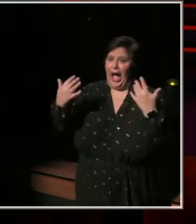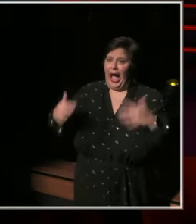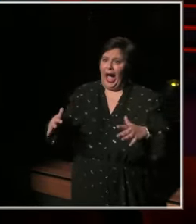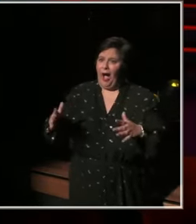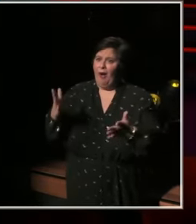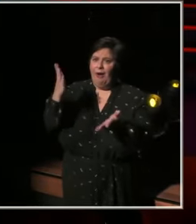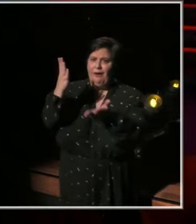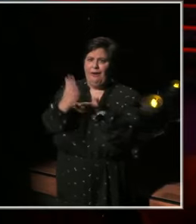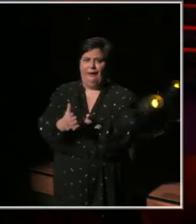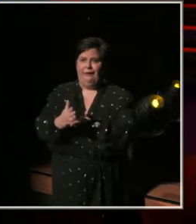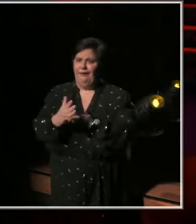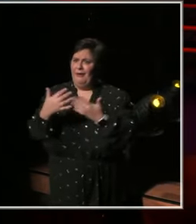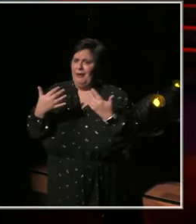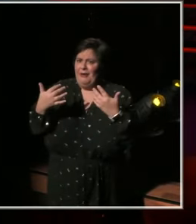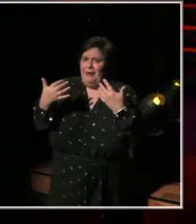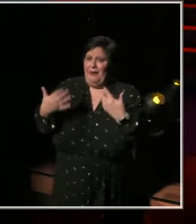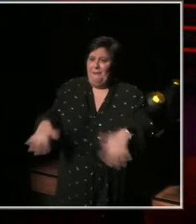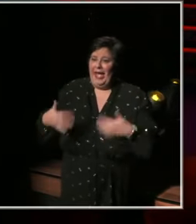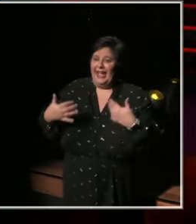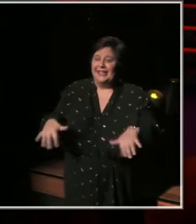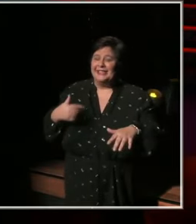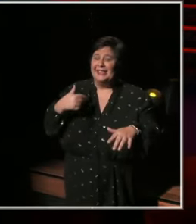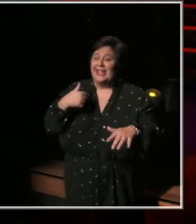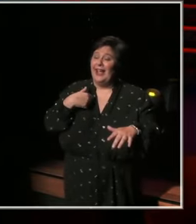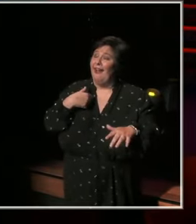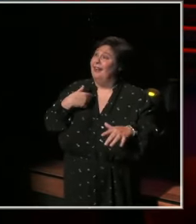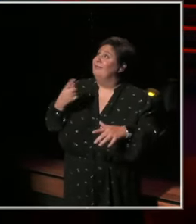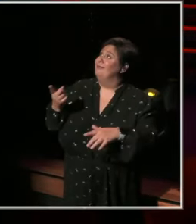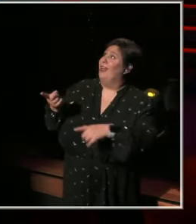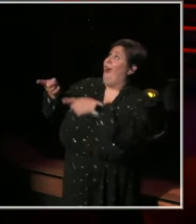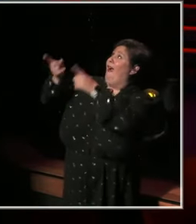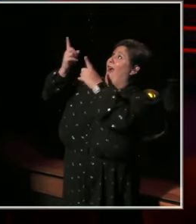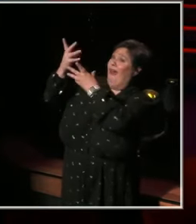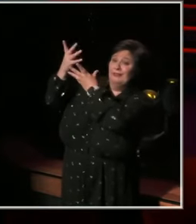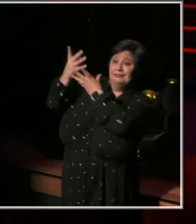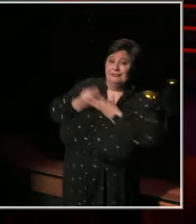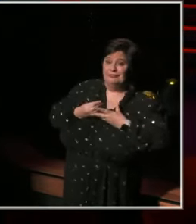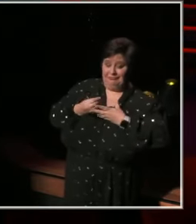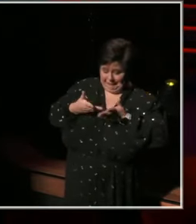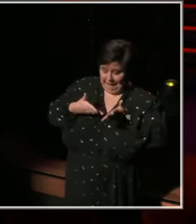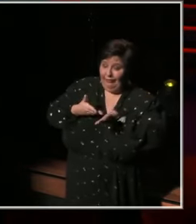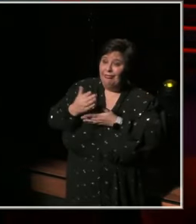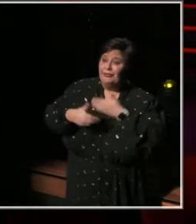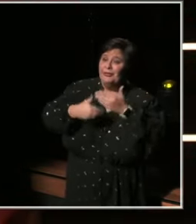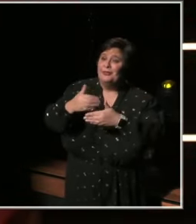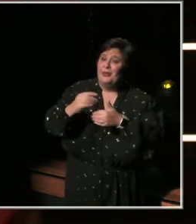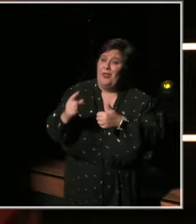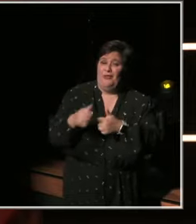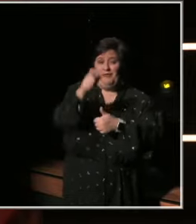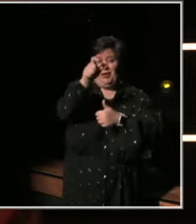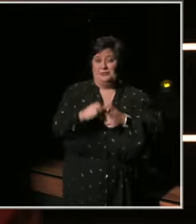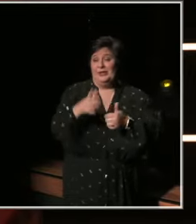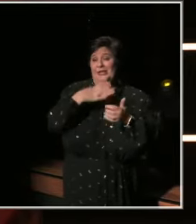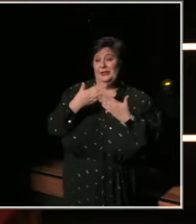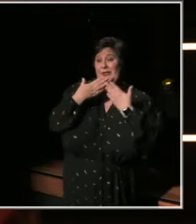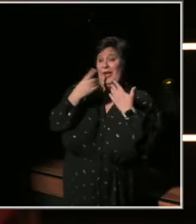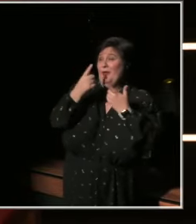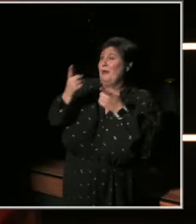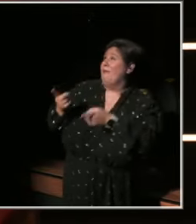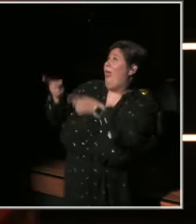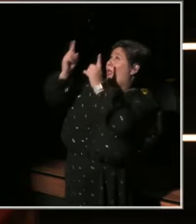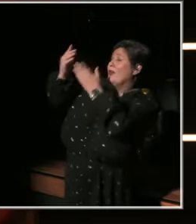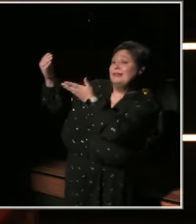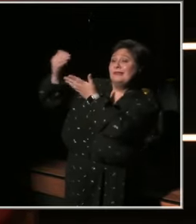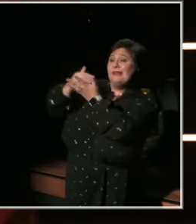This is really amazing. It was the grace of God that got us through this, you know. So the first person I have to thank is my Lord